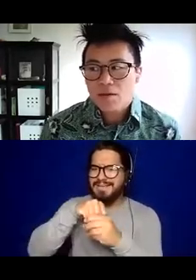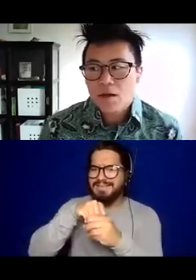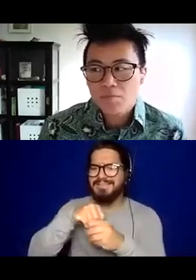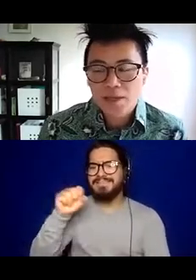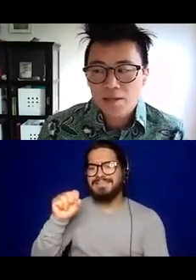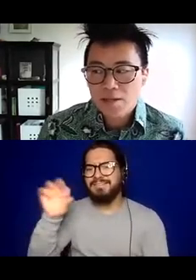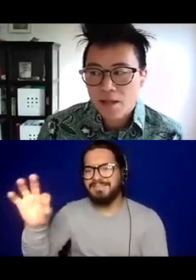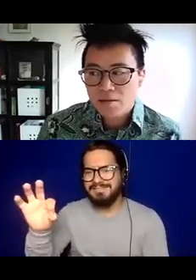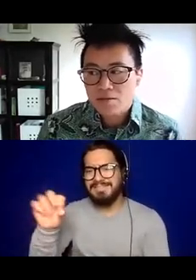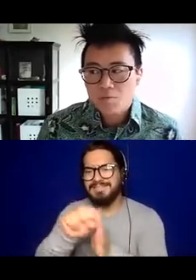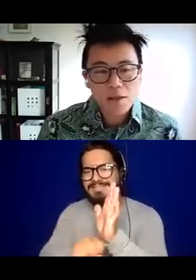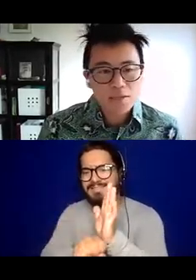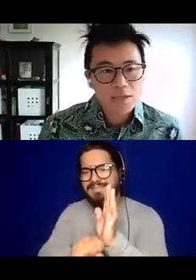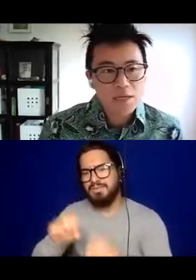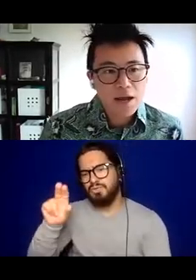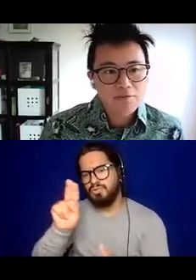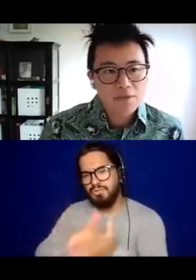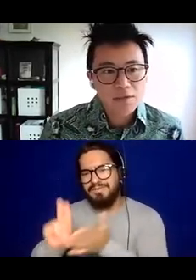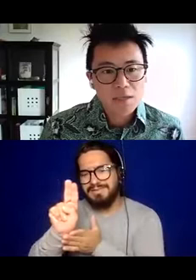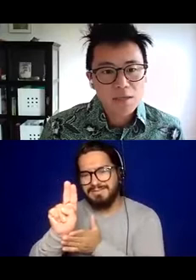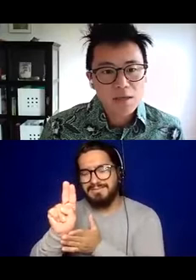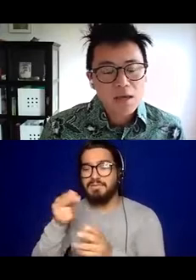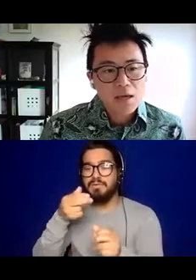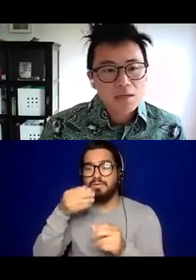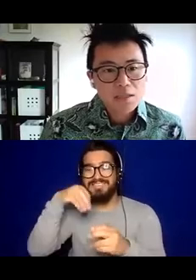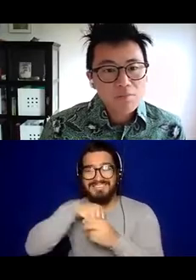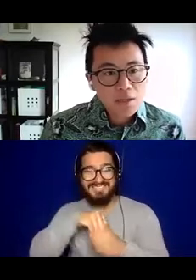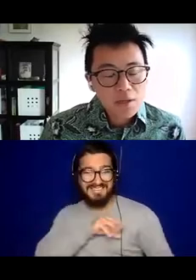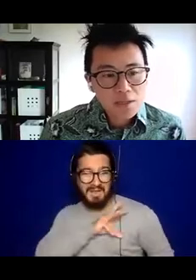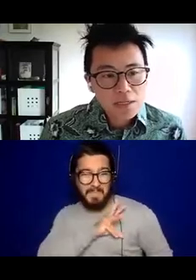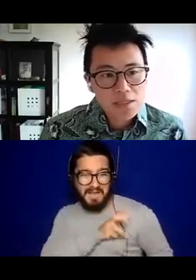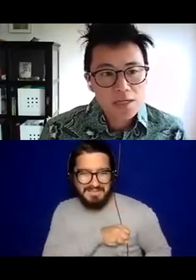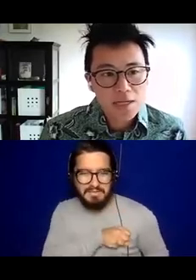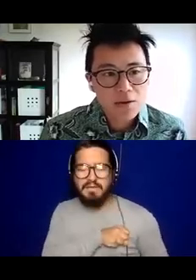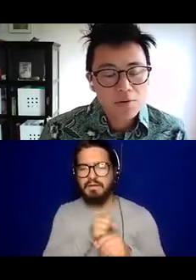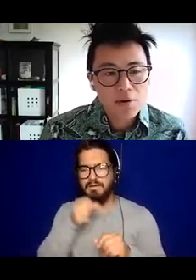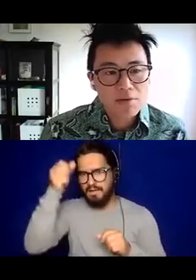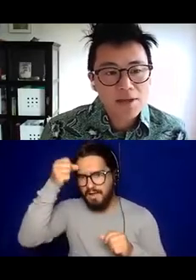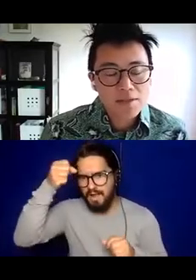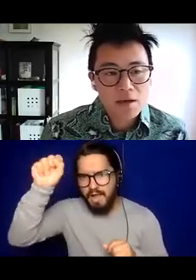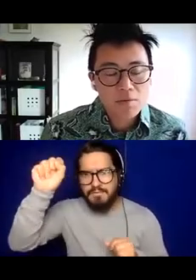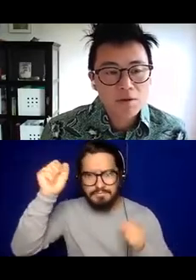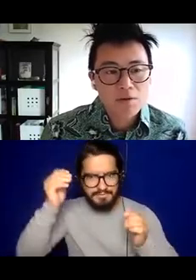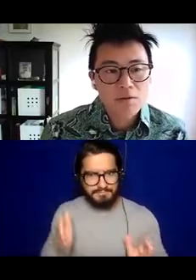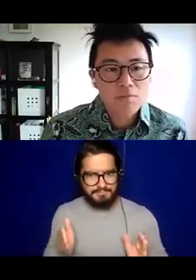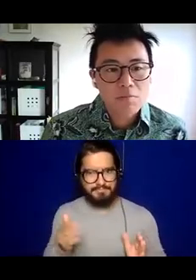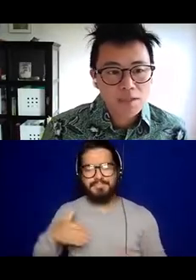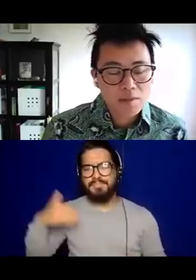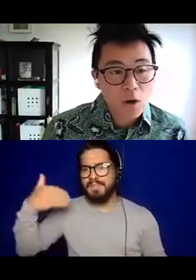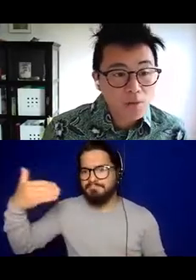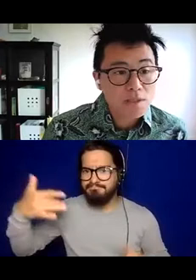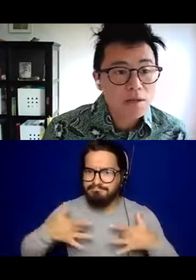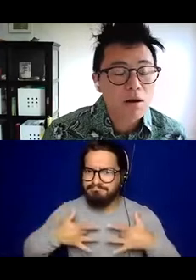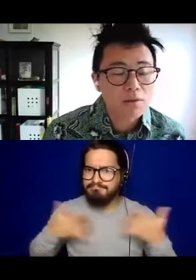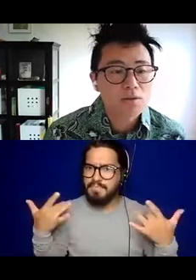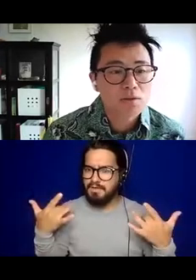featuring Layla Khalid's Palestinian activists. Subsequently shut down events that were meant to